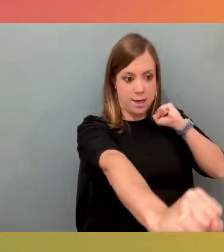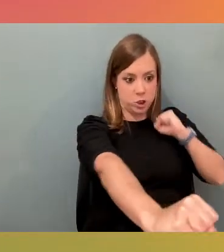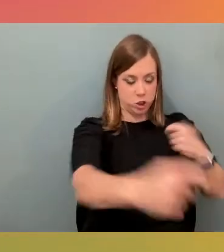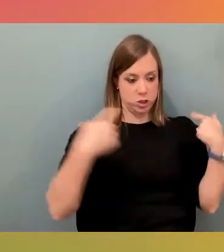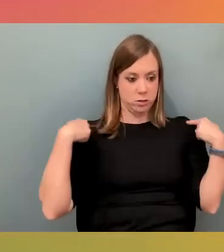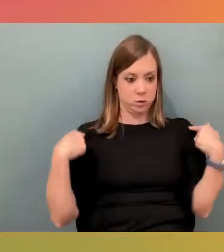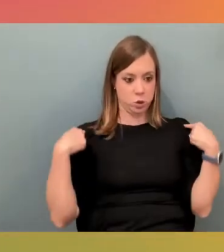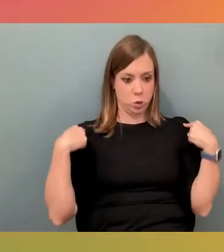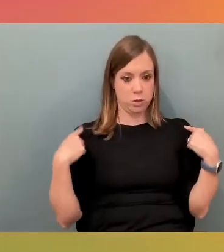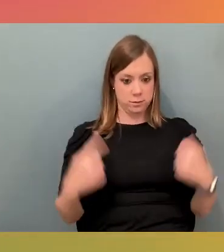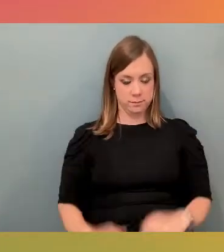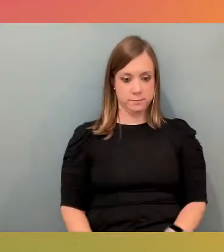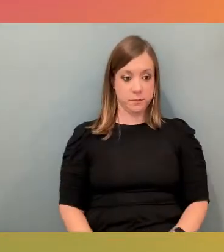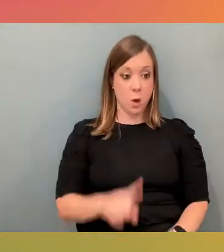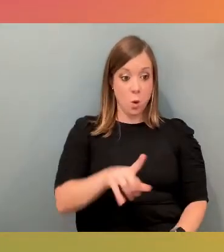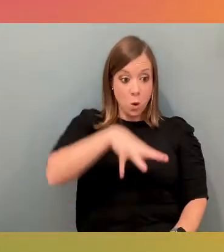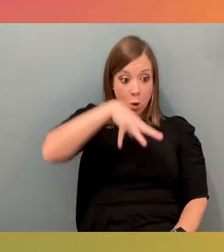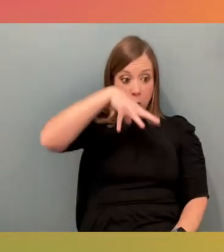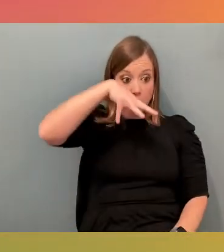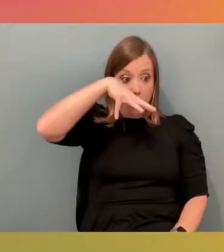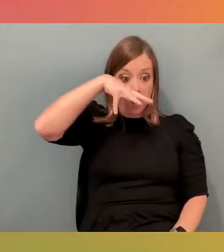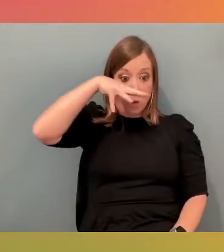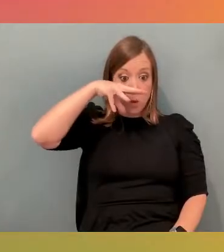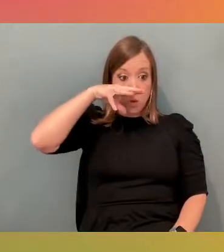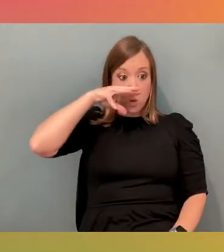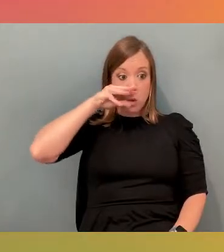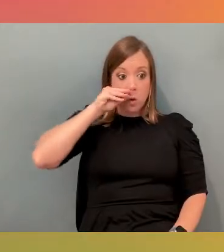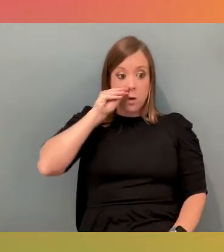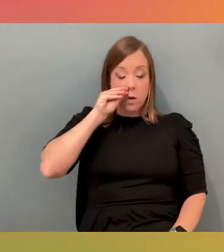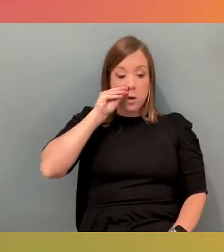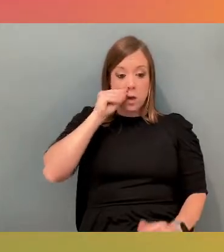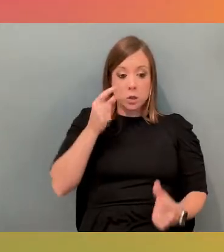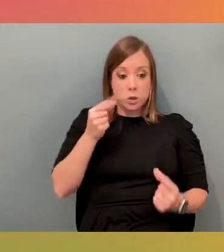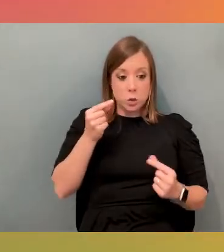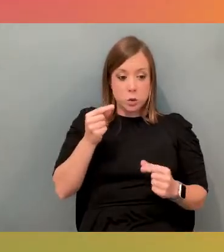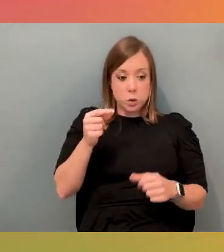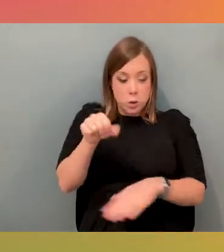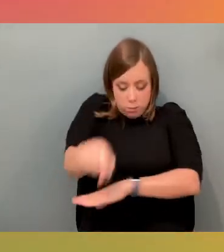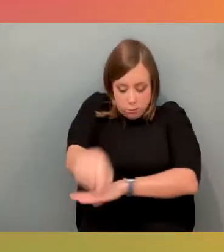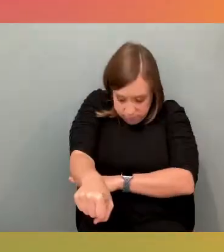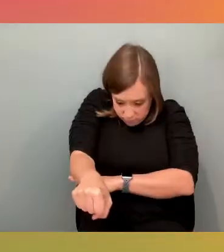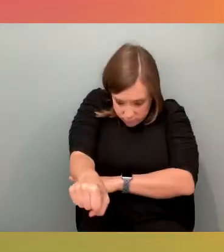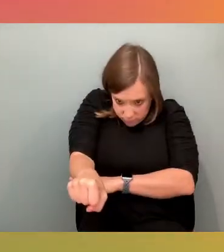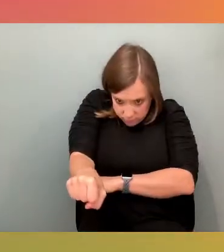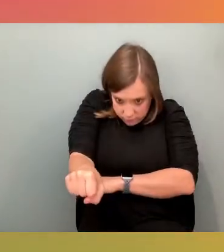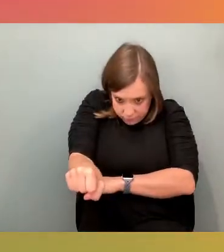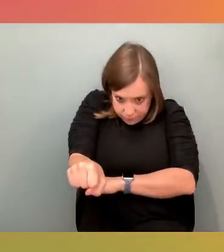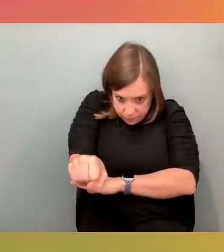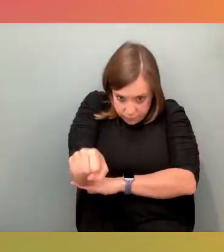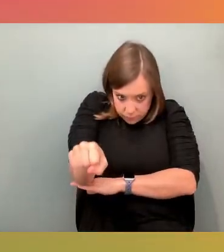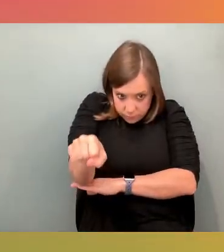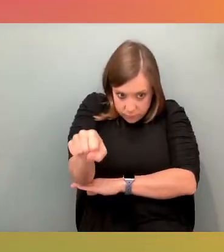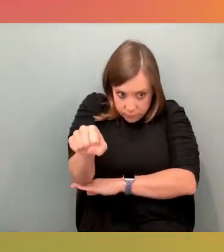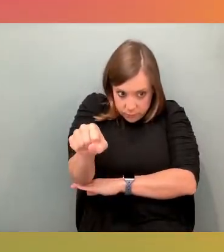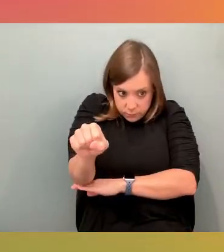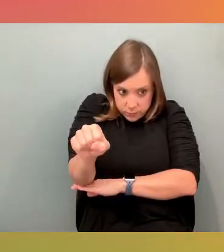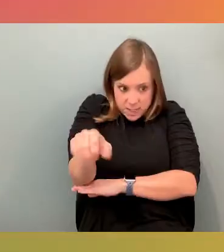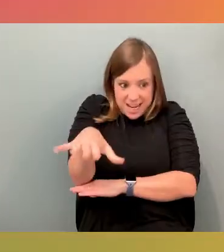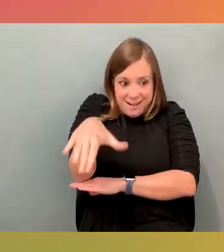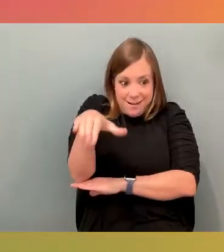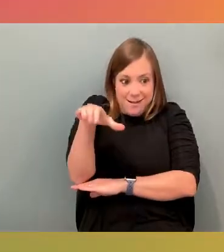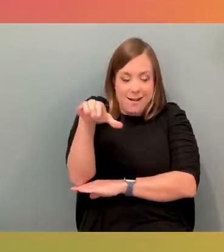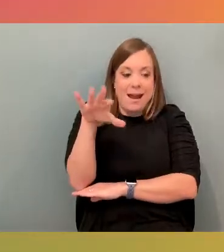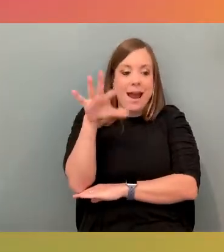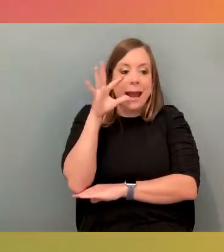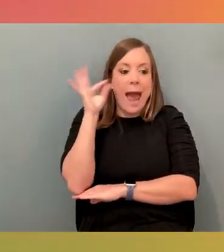On your next breath in, we're gonna slowly roll up, rounding the spine, coming through our cat pose, lifting the hips